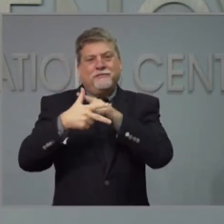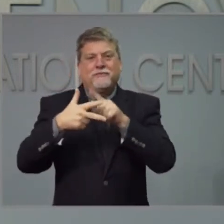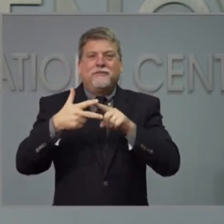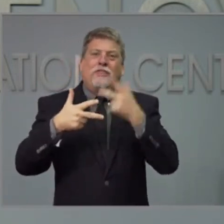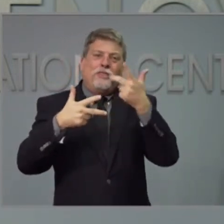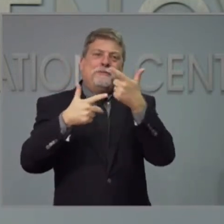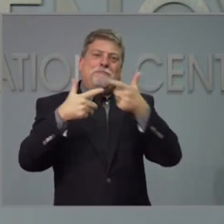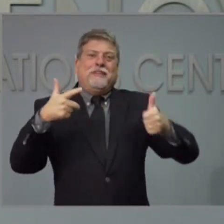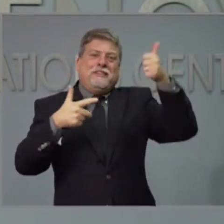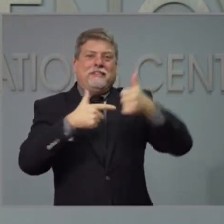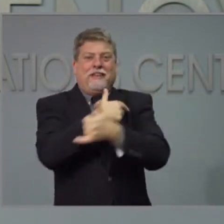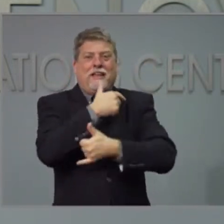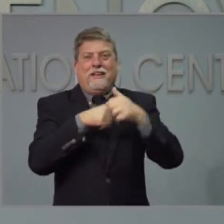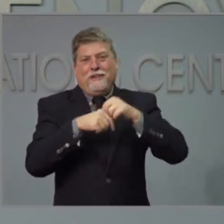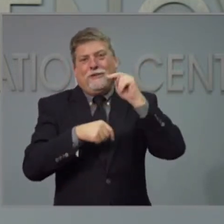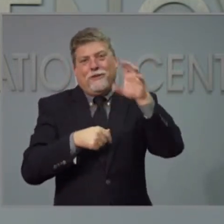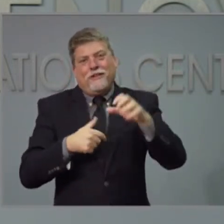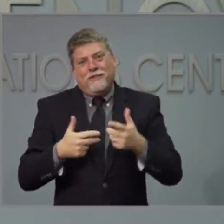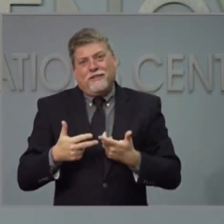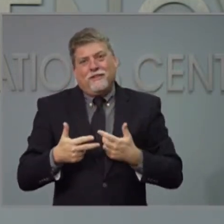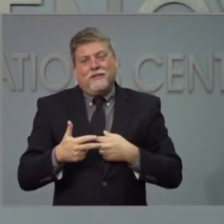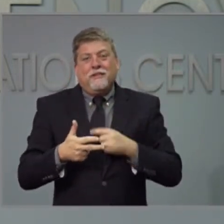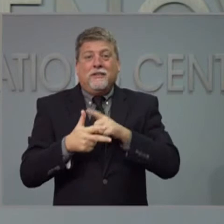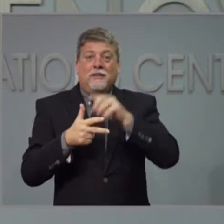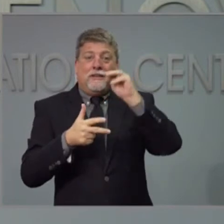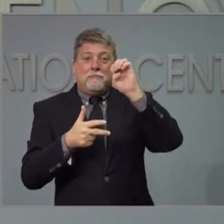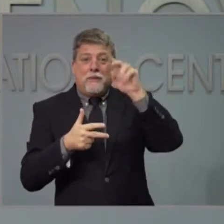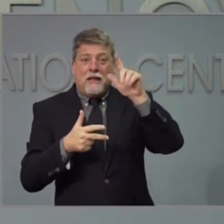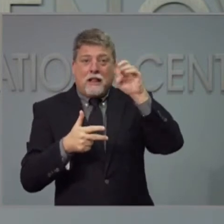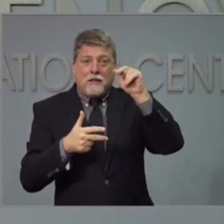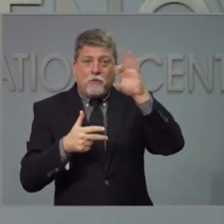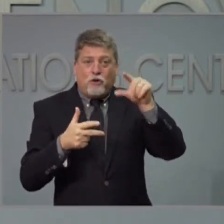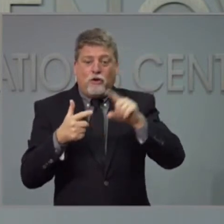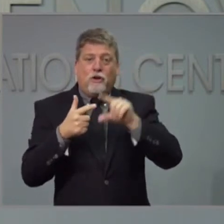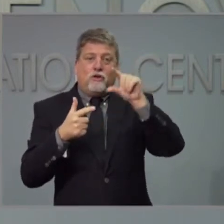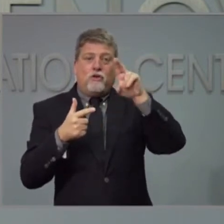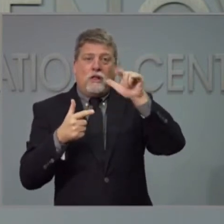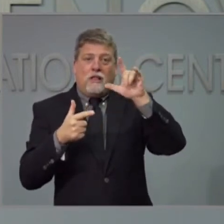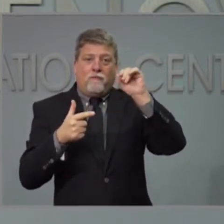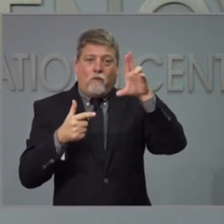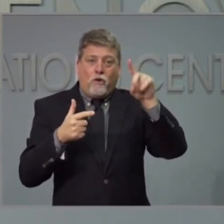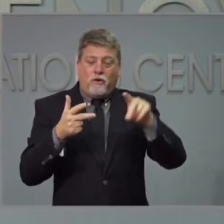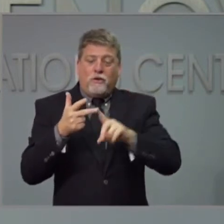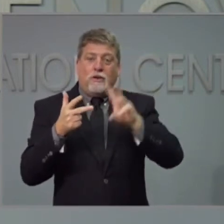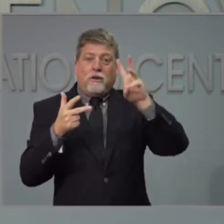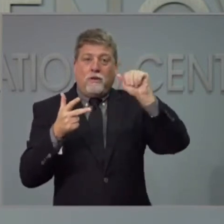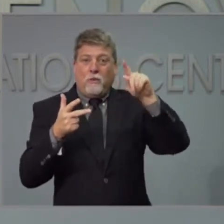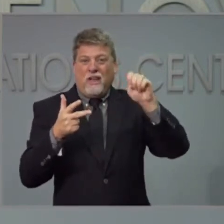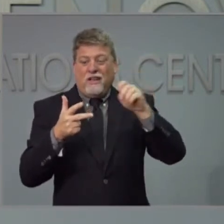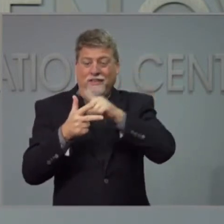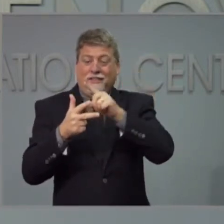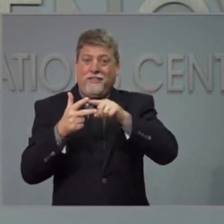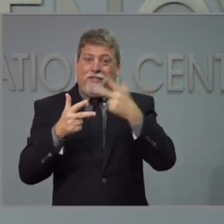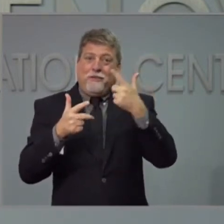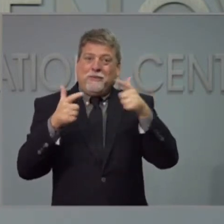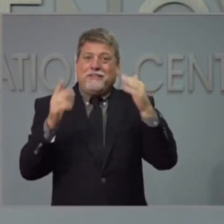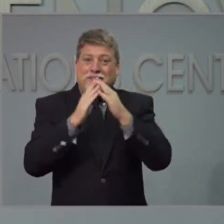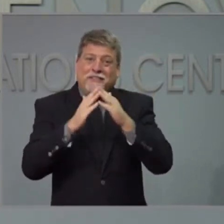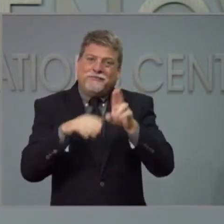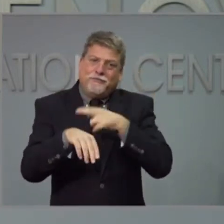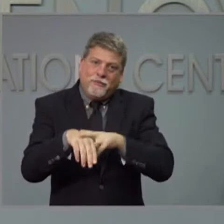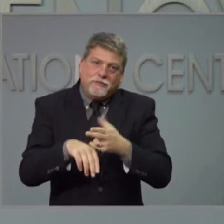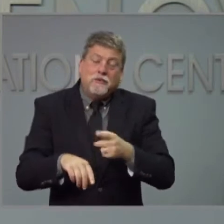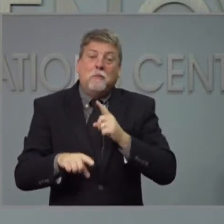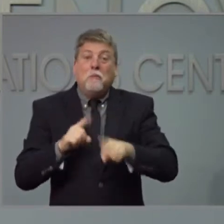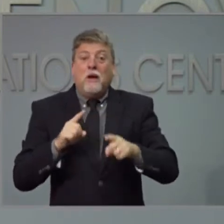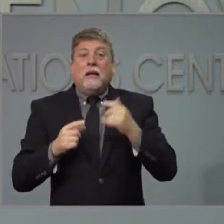numbers of cases every single day: Mecklenburg, Guilford, and Wake County. But in terms of the